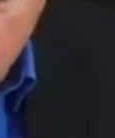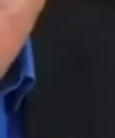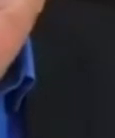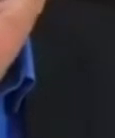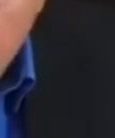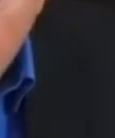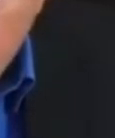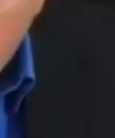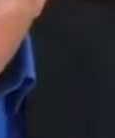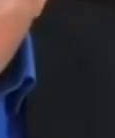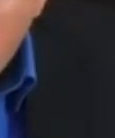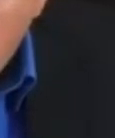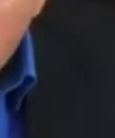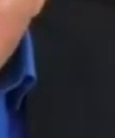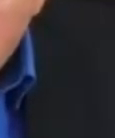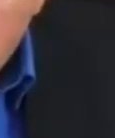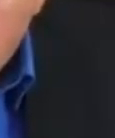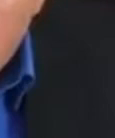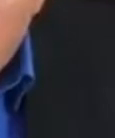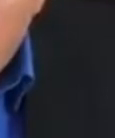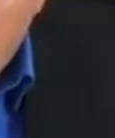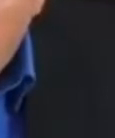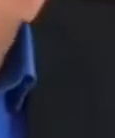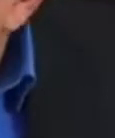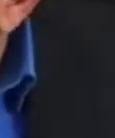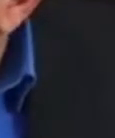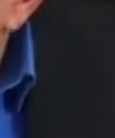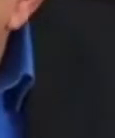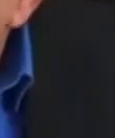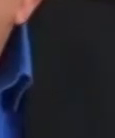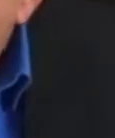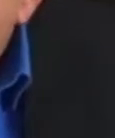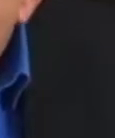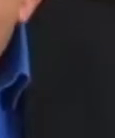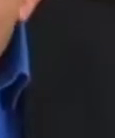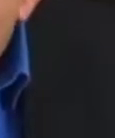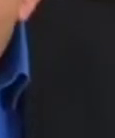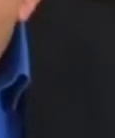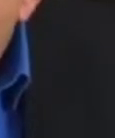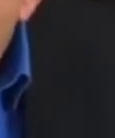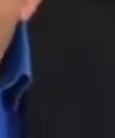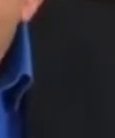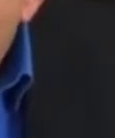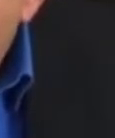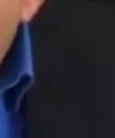still attacking the president because they know